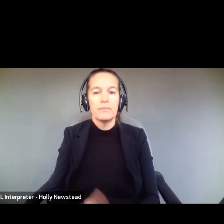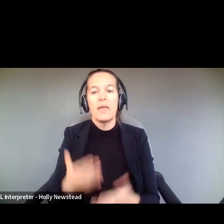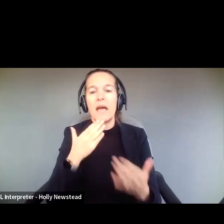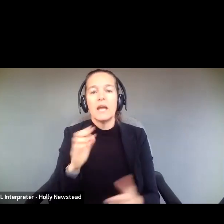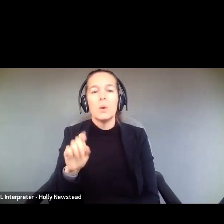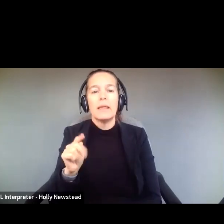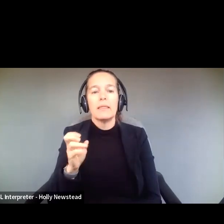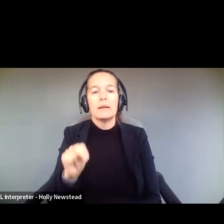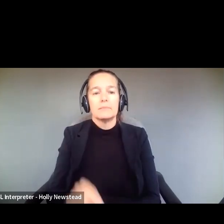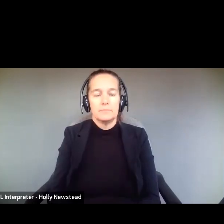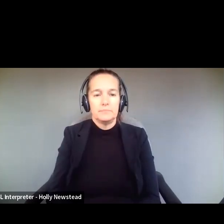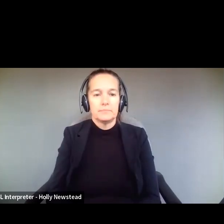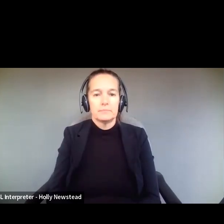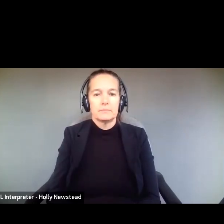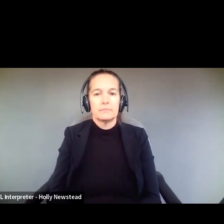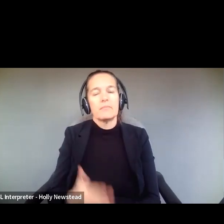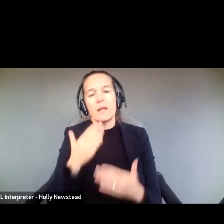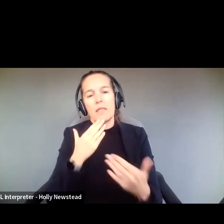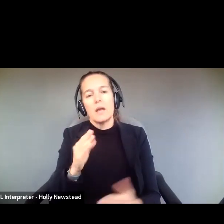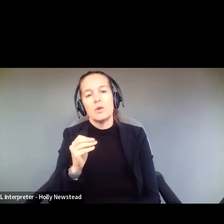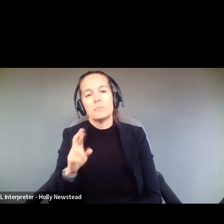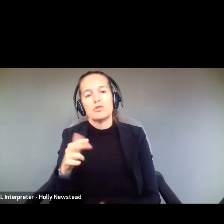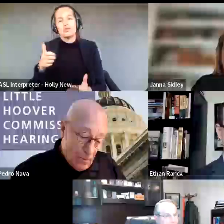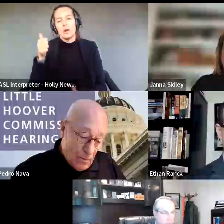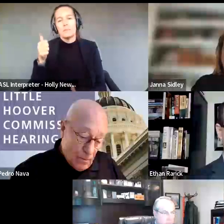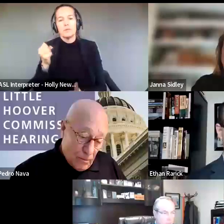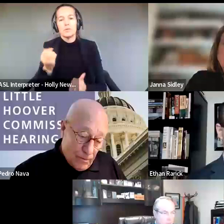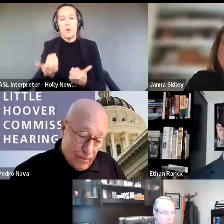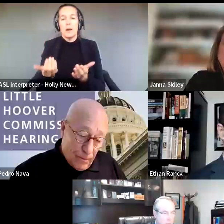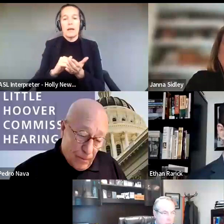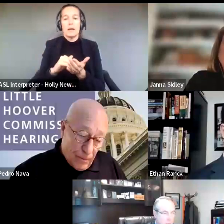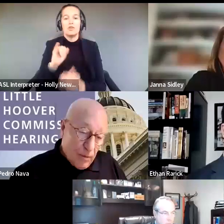Ethan. Thank you, Mr. Chairman. So again,